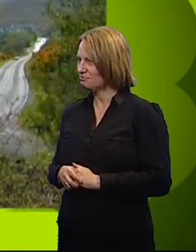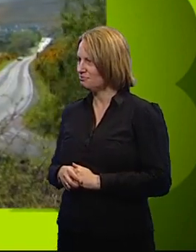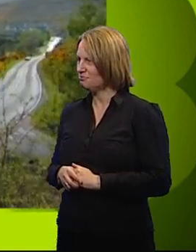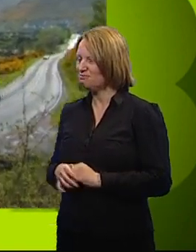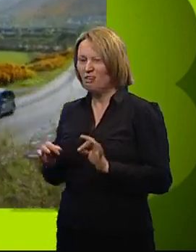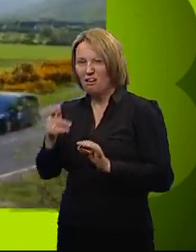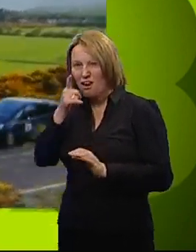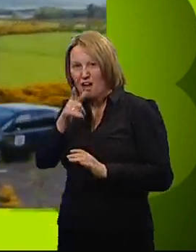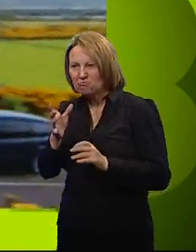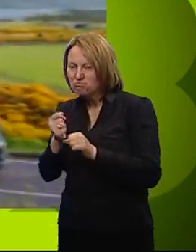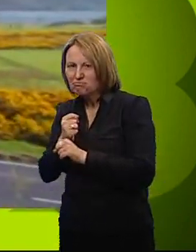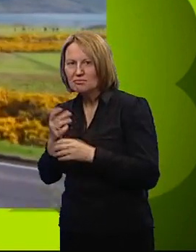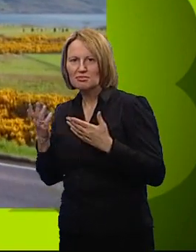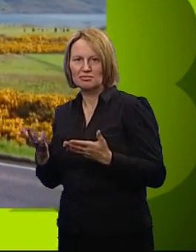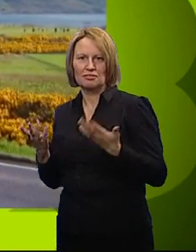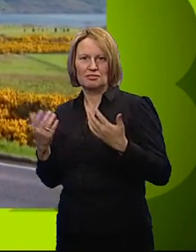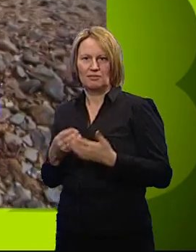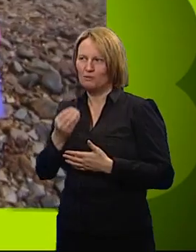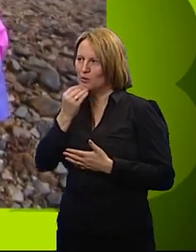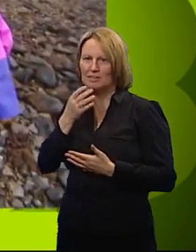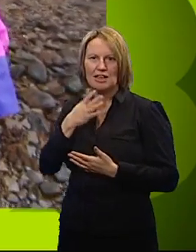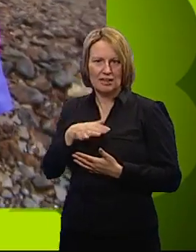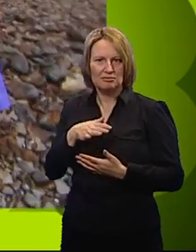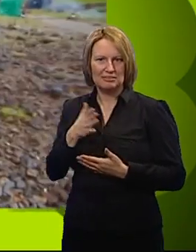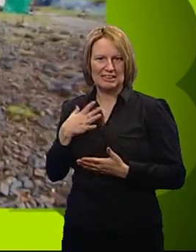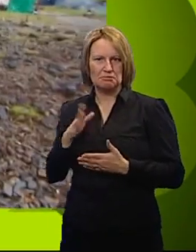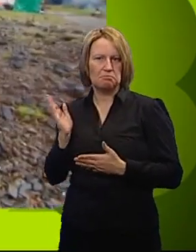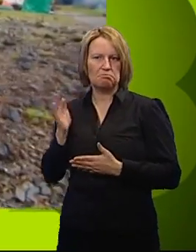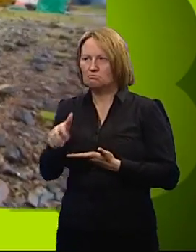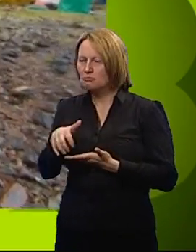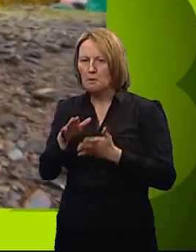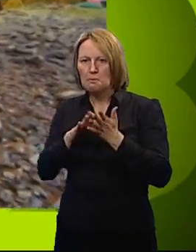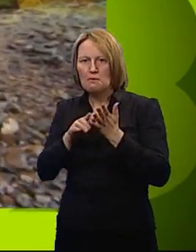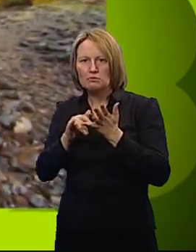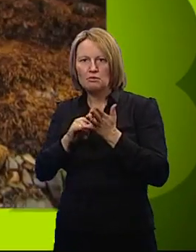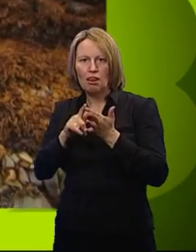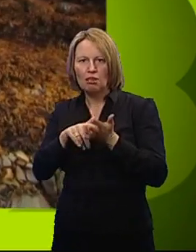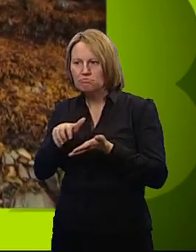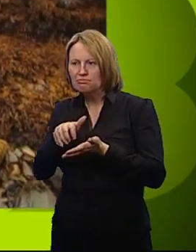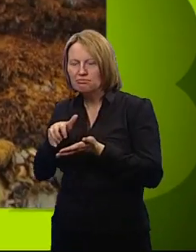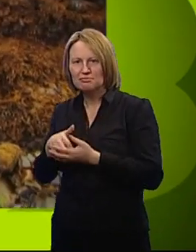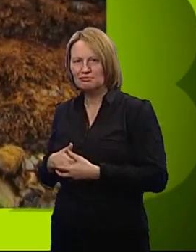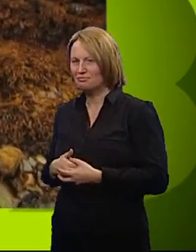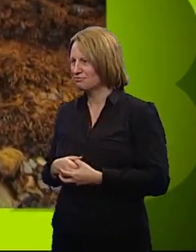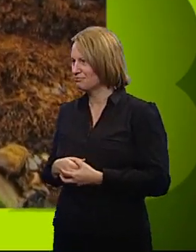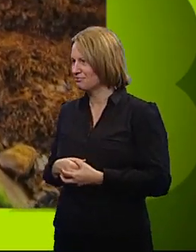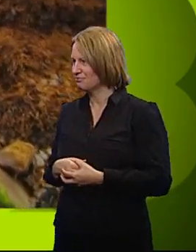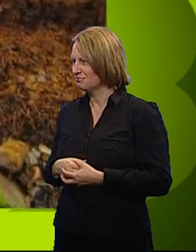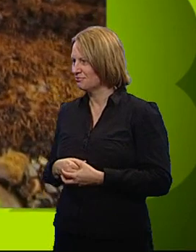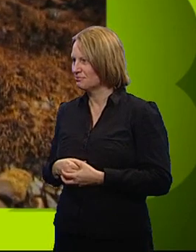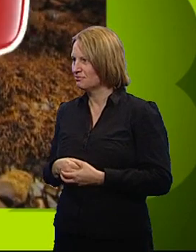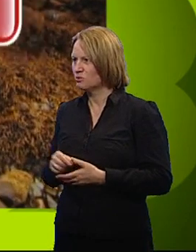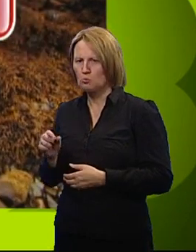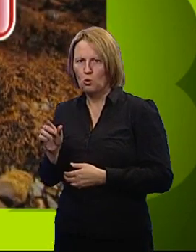No luck at the lock then, and with food still needed for the barbecue, they move on to a bit of mussel collecting. You don't want to pick the really